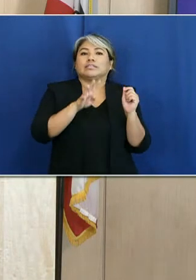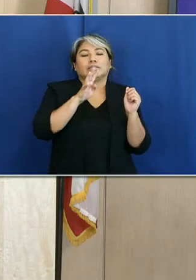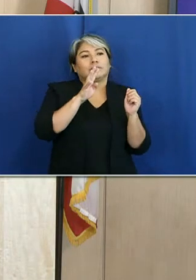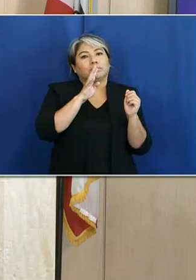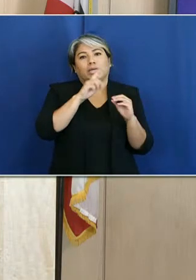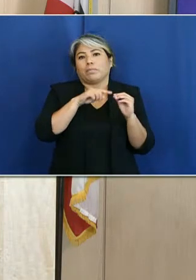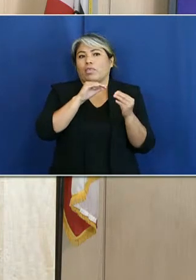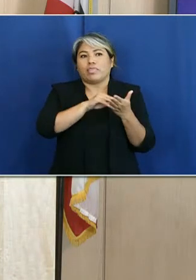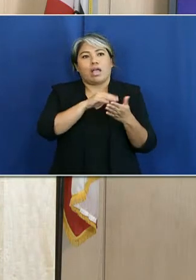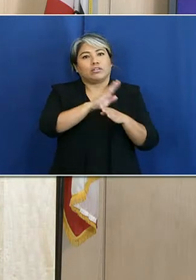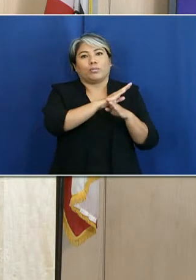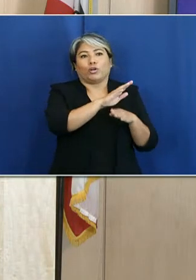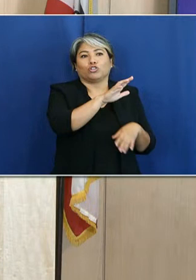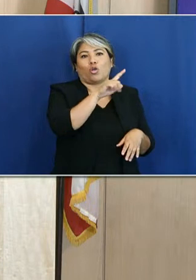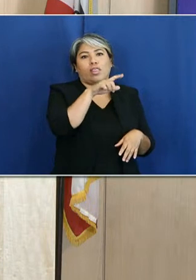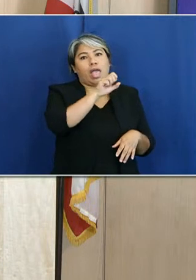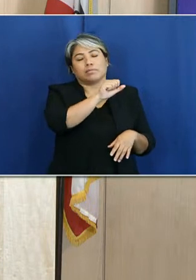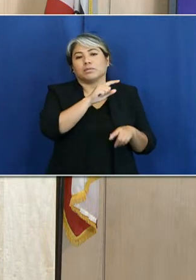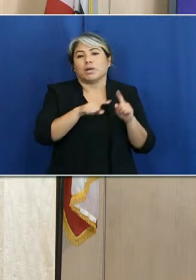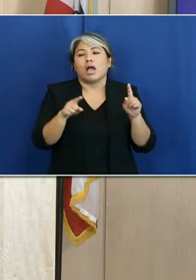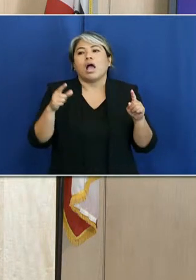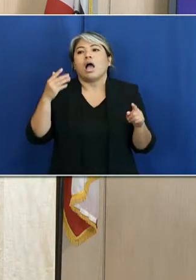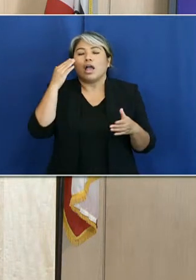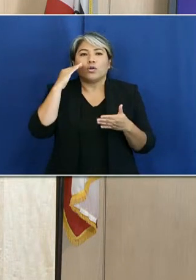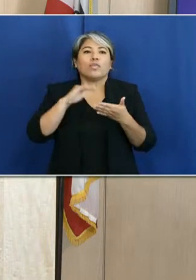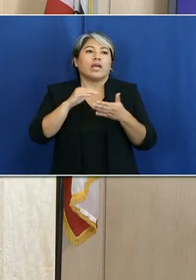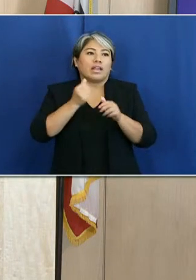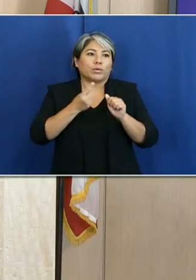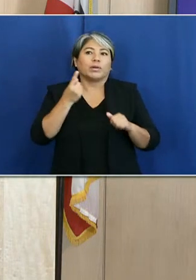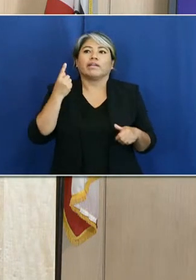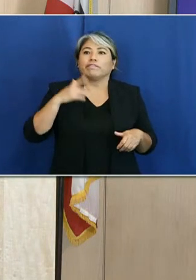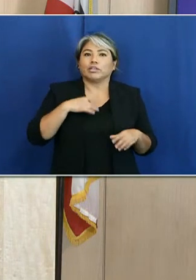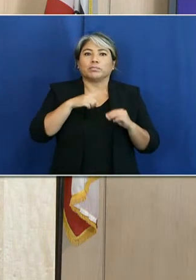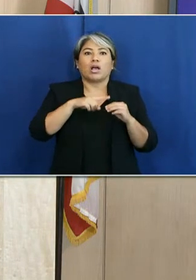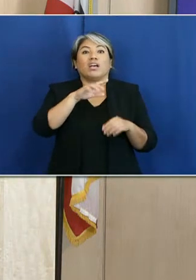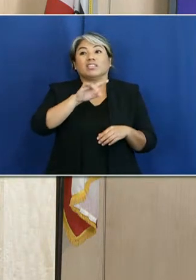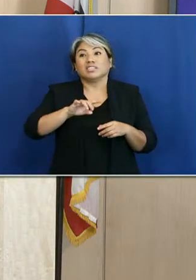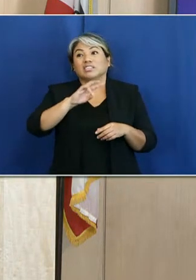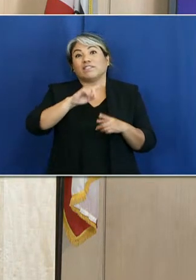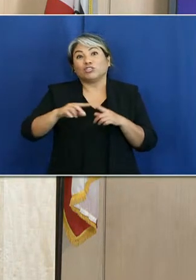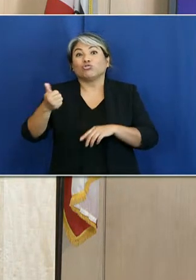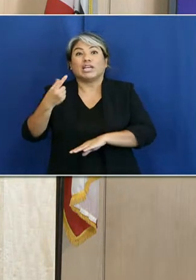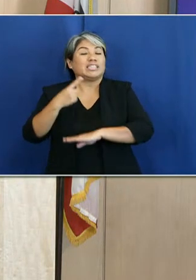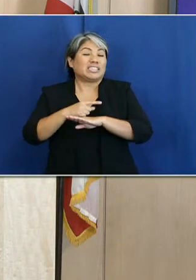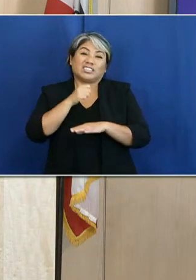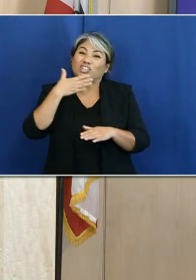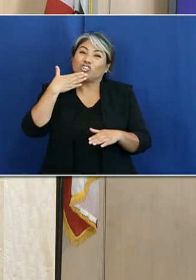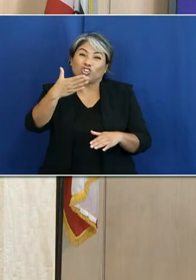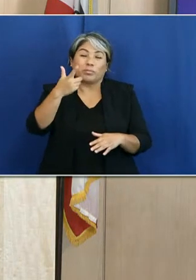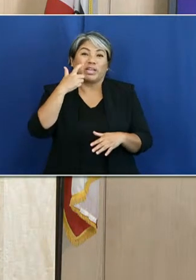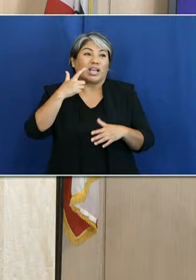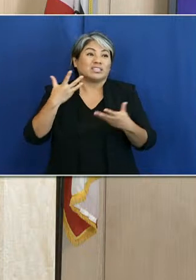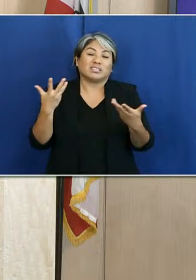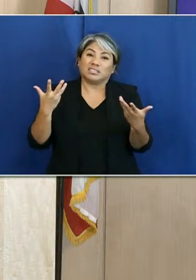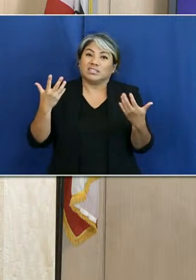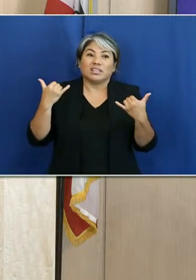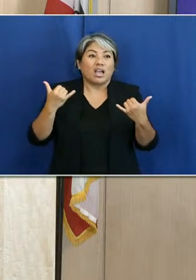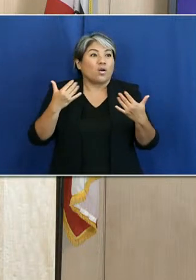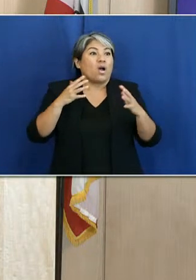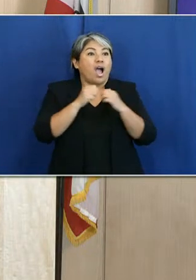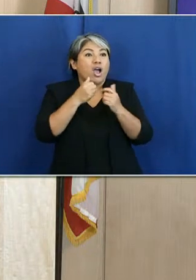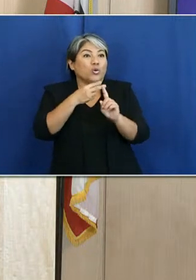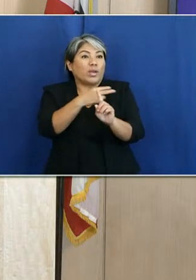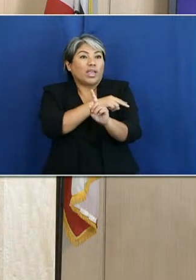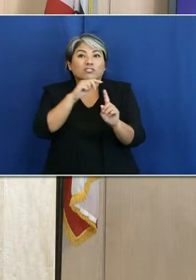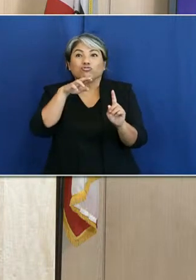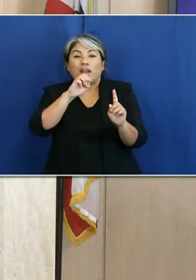that everyone feels about a lag time of 7 to 10 days. It interferes with the efficiency of conducting our